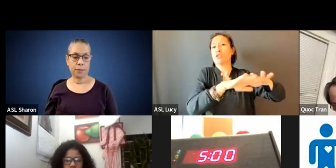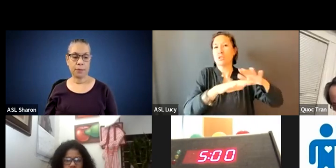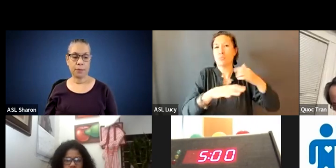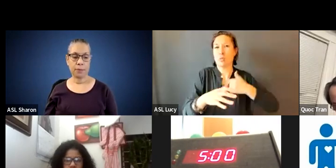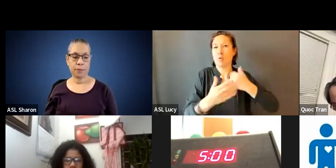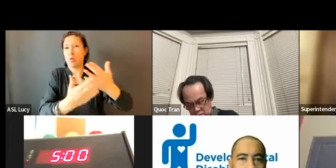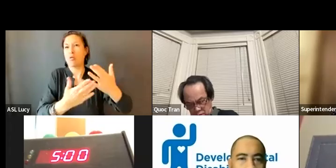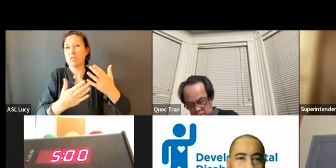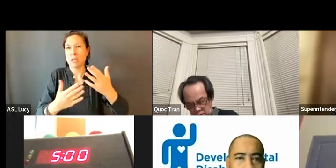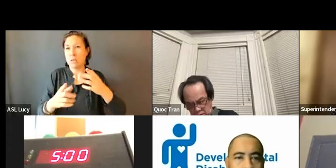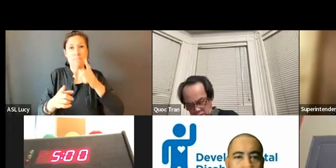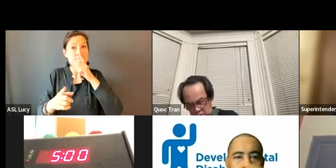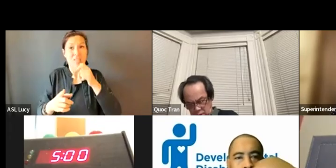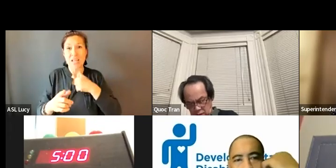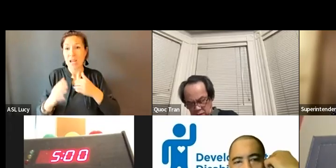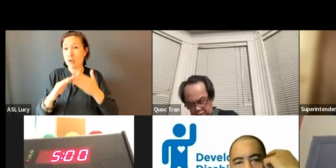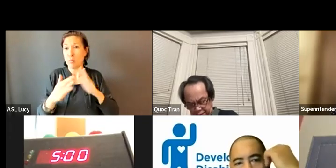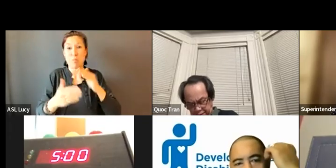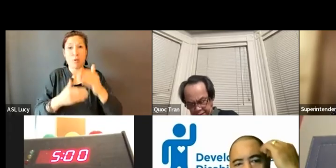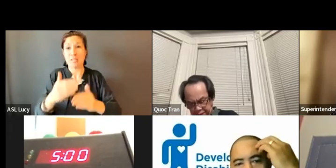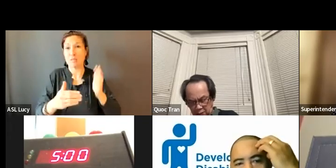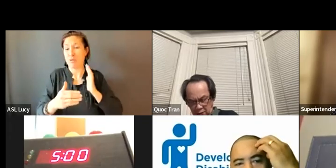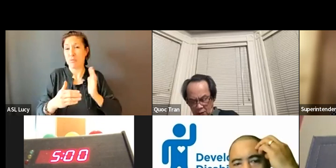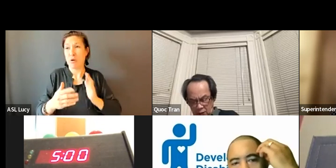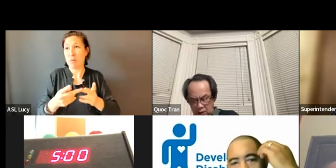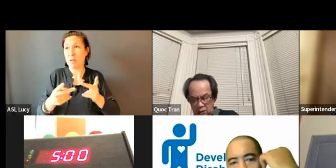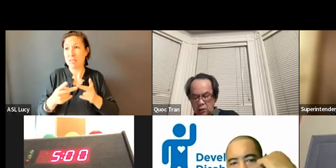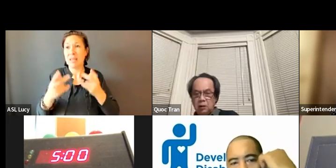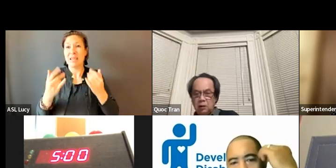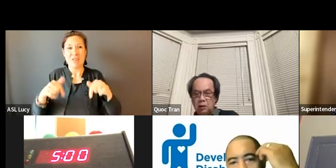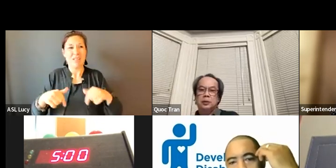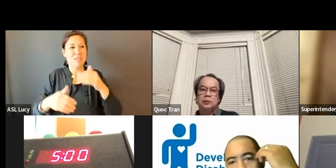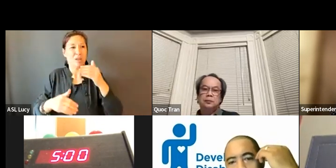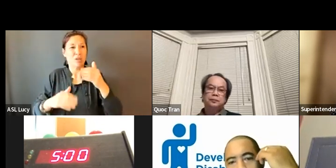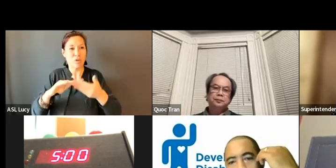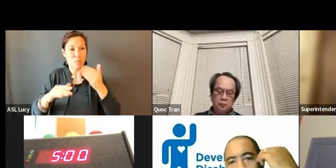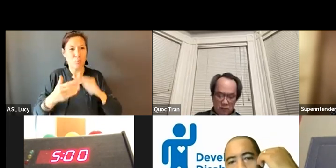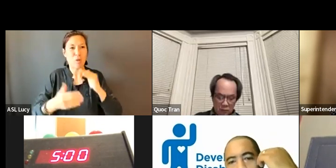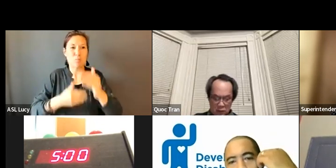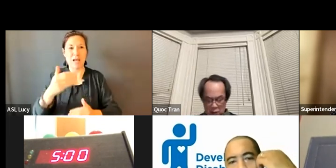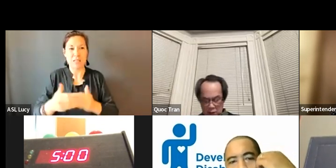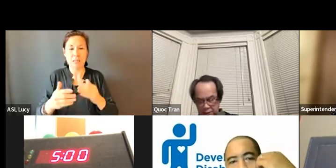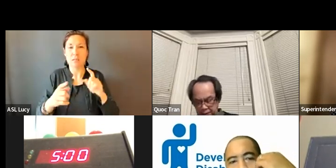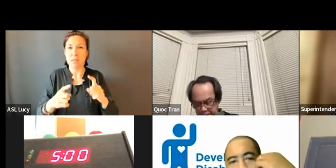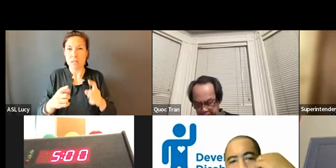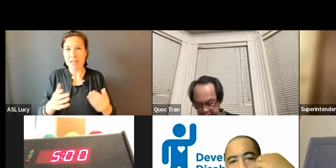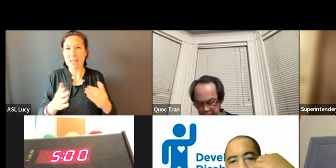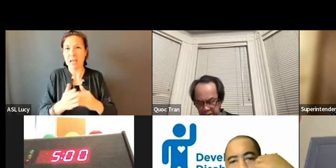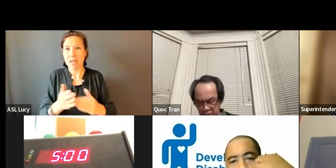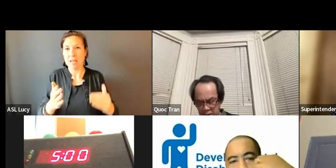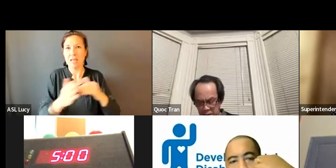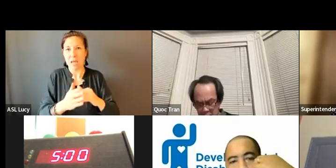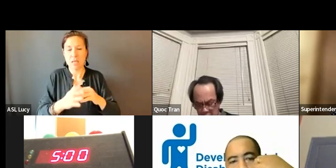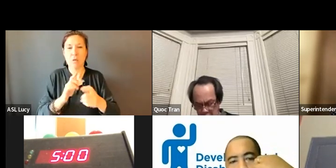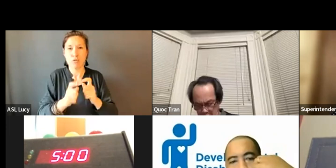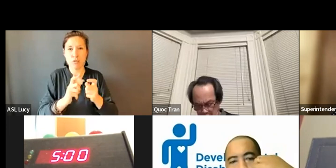infrastructure was not in place and then recognition that it really is a community process that we need to keep iterating and changing